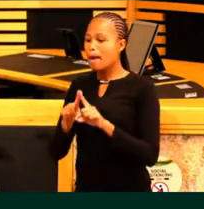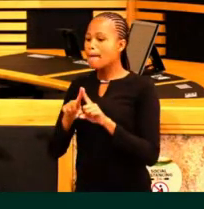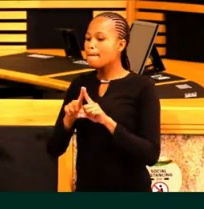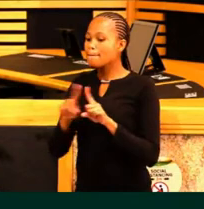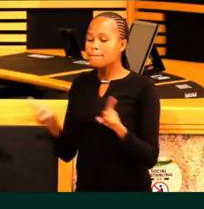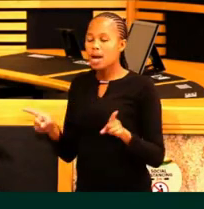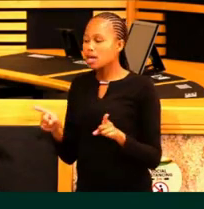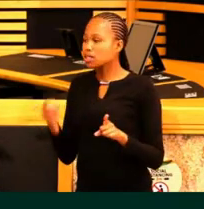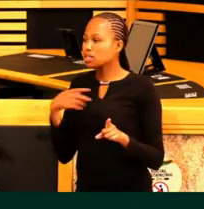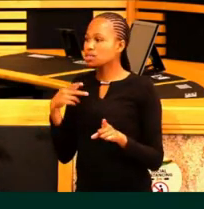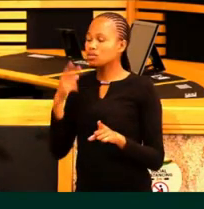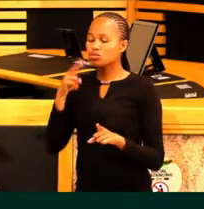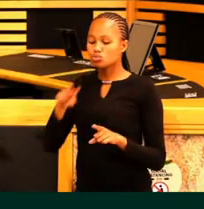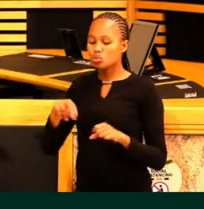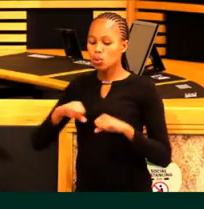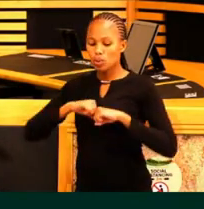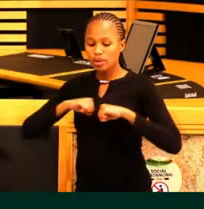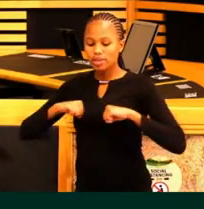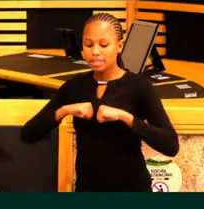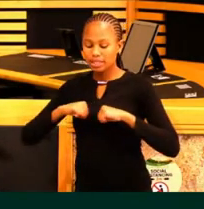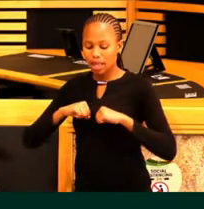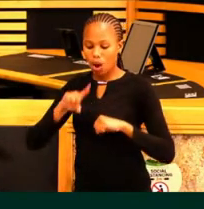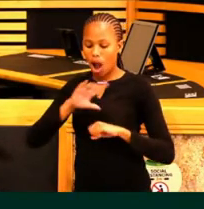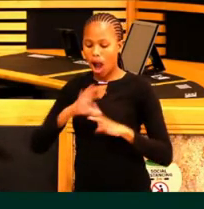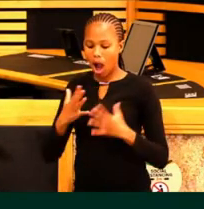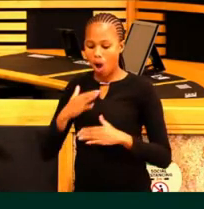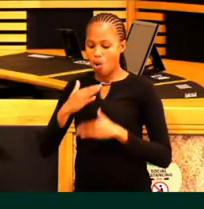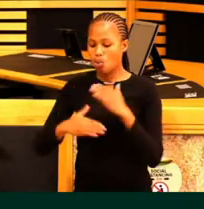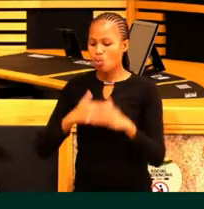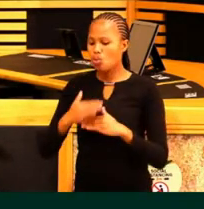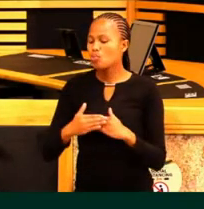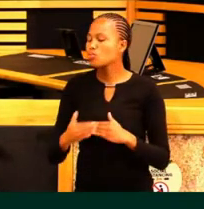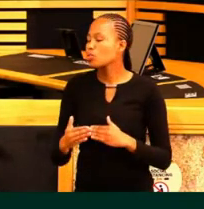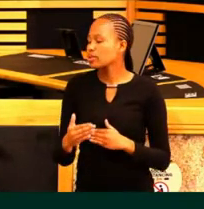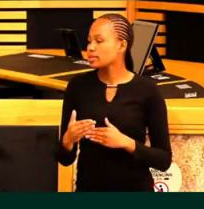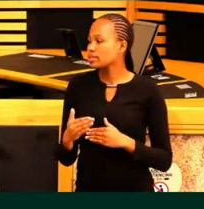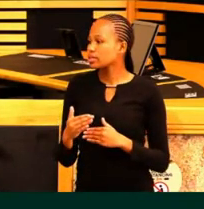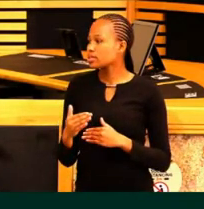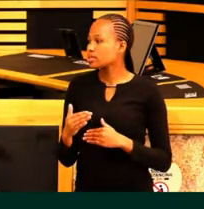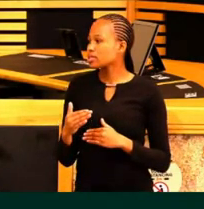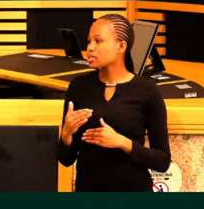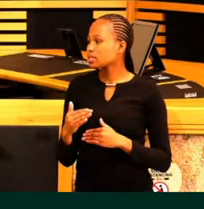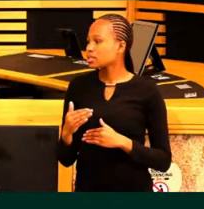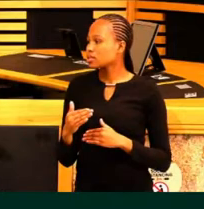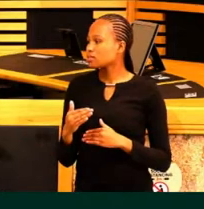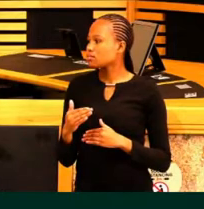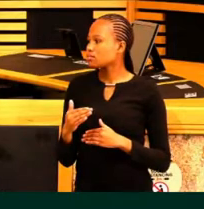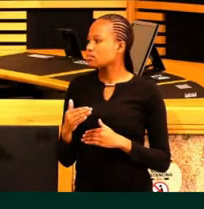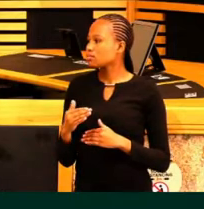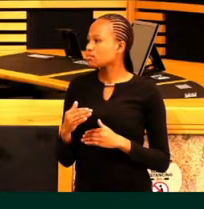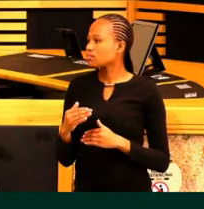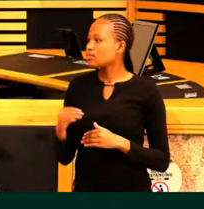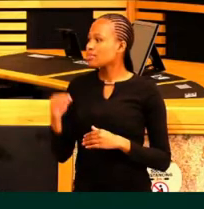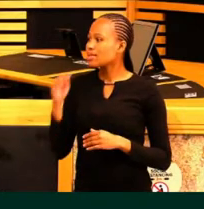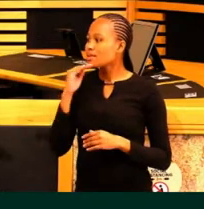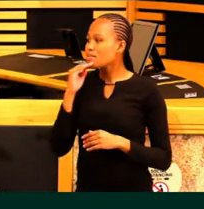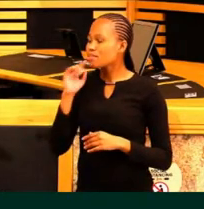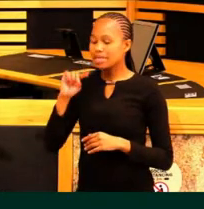into that space of agroprocessing which is a um